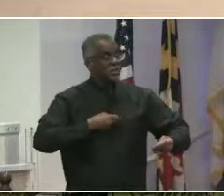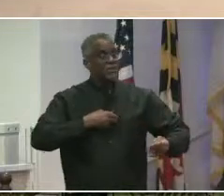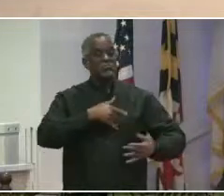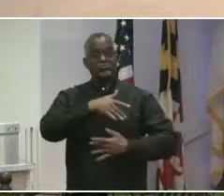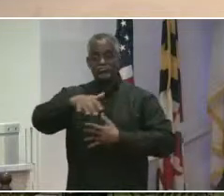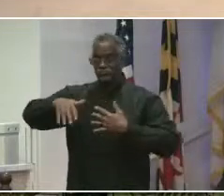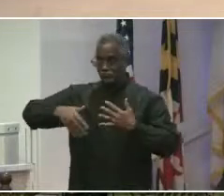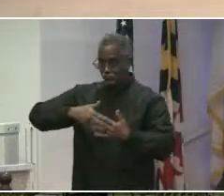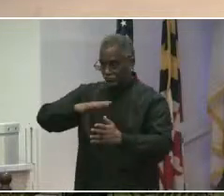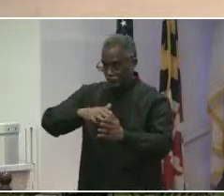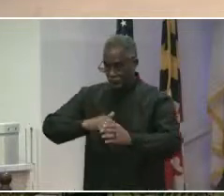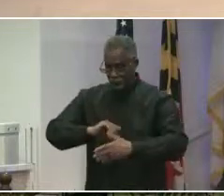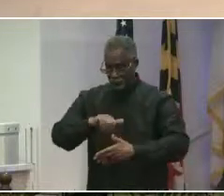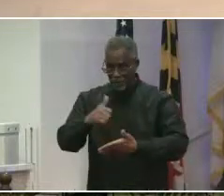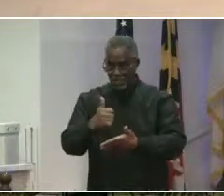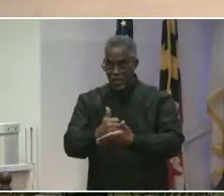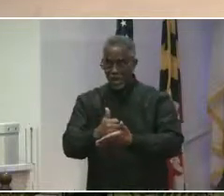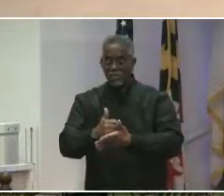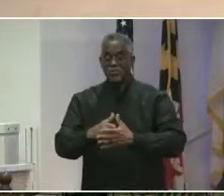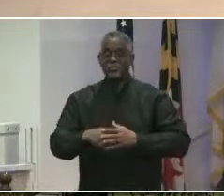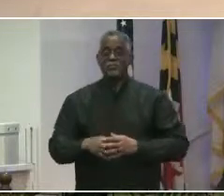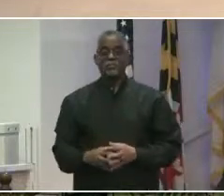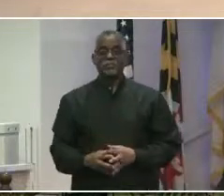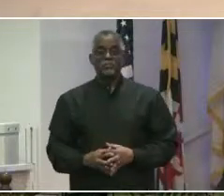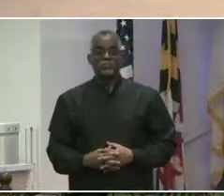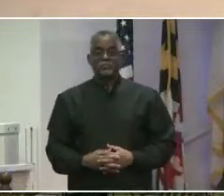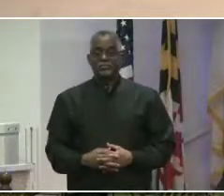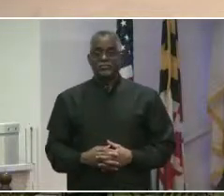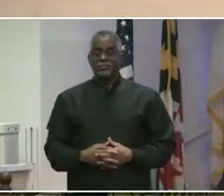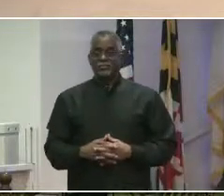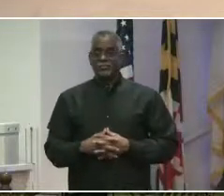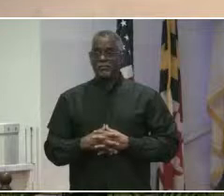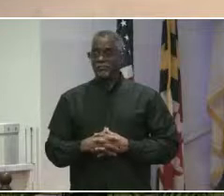amen? Amen.